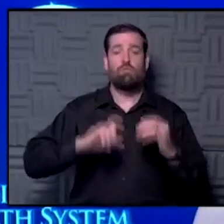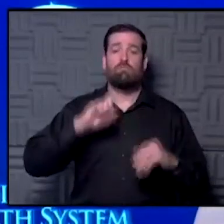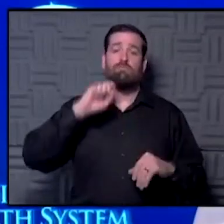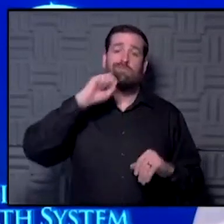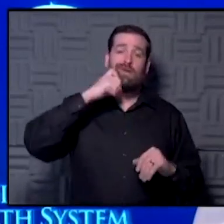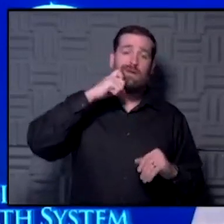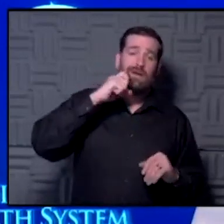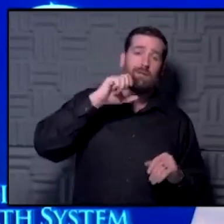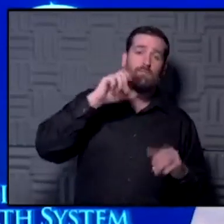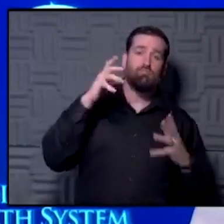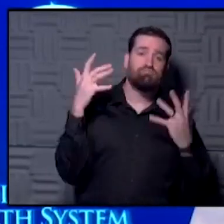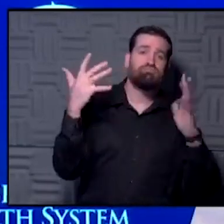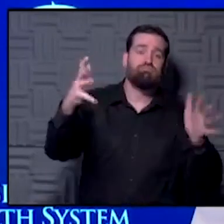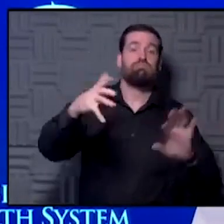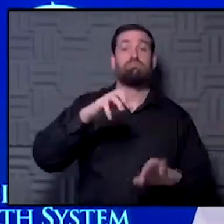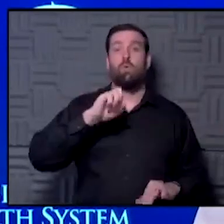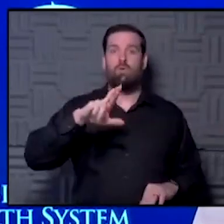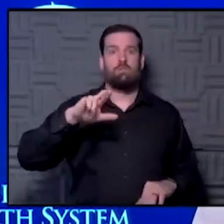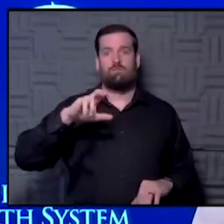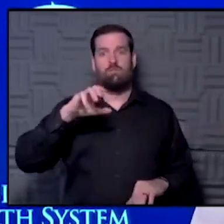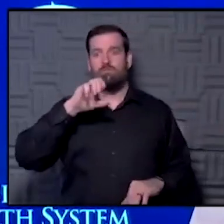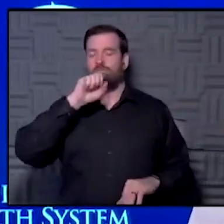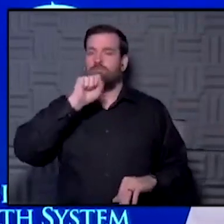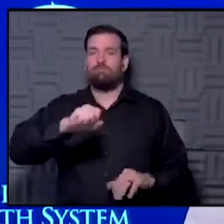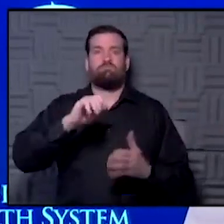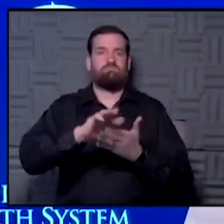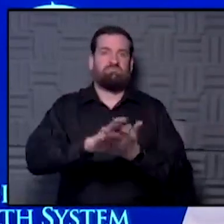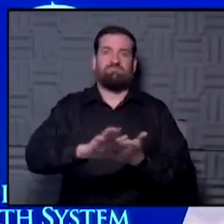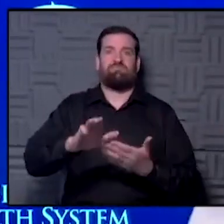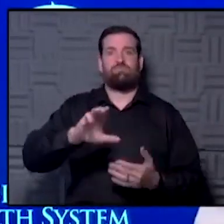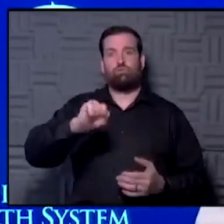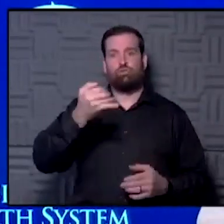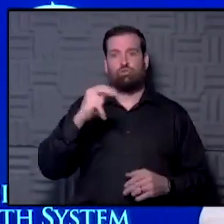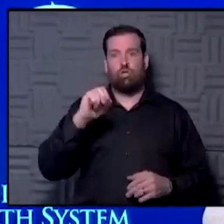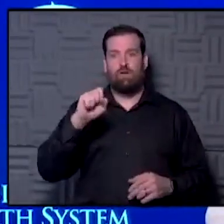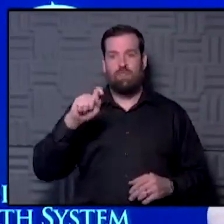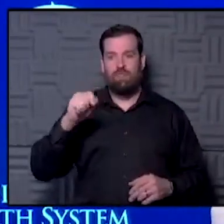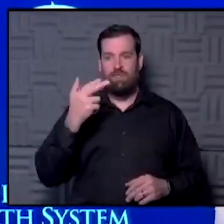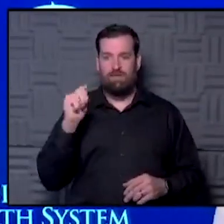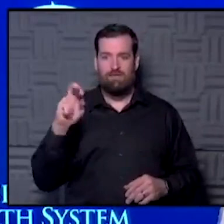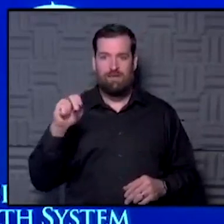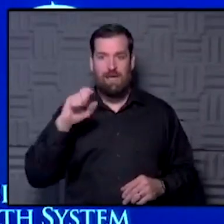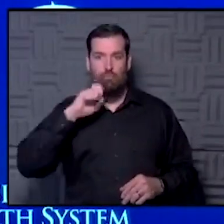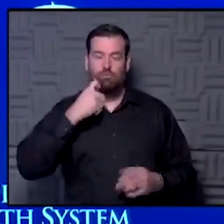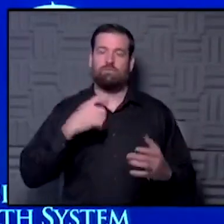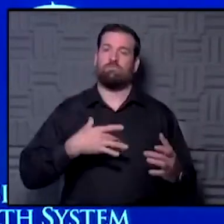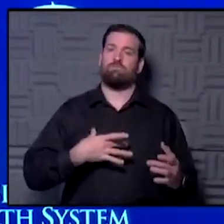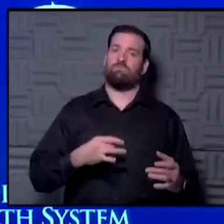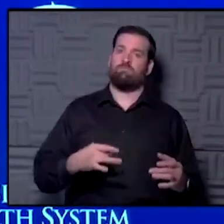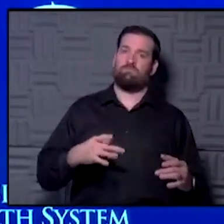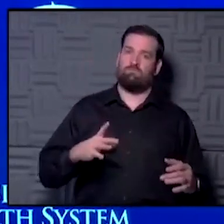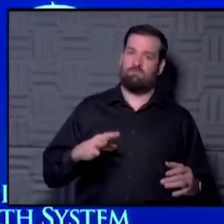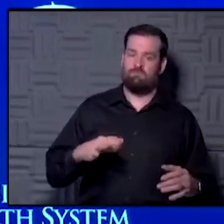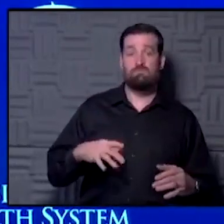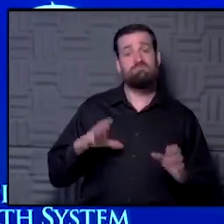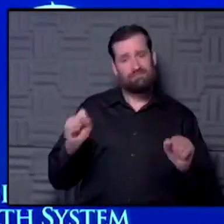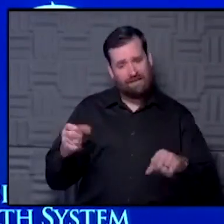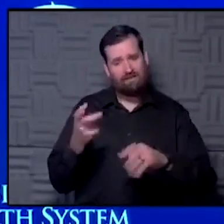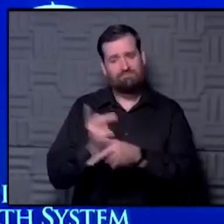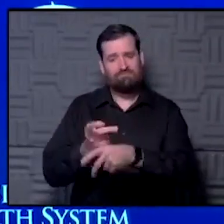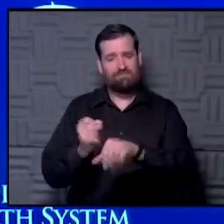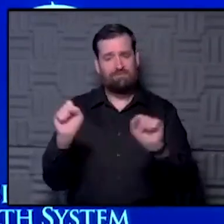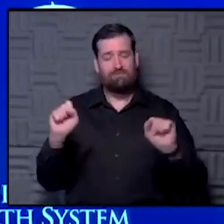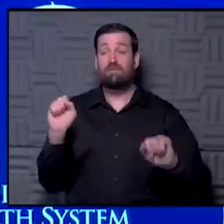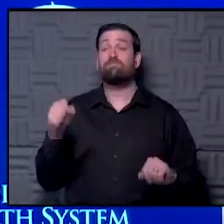orchard. And the idea of fresh Jonathan apples always makes me want to go to an apple orchard. So I think you can stay safe in that environment. So,